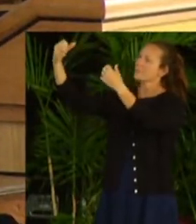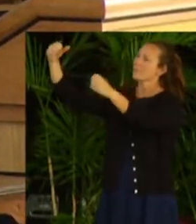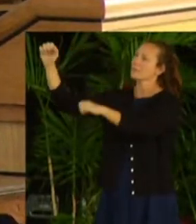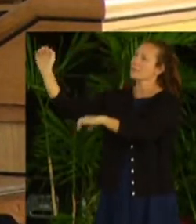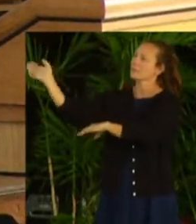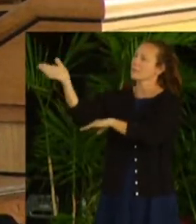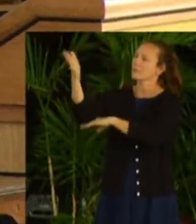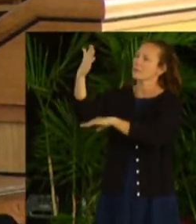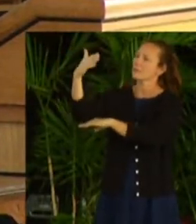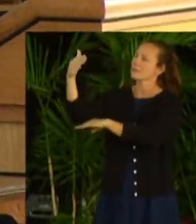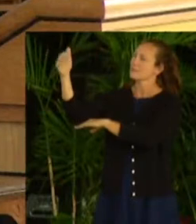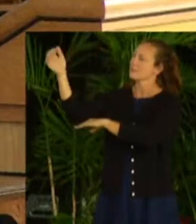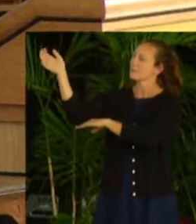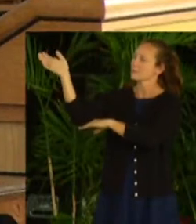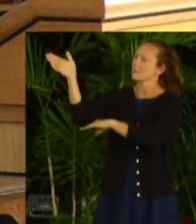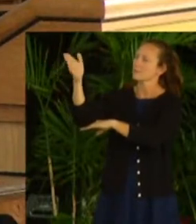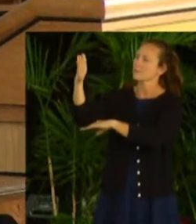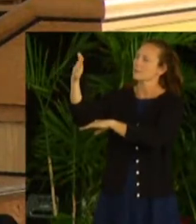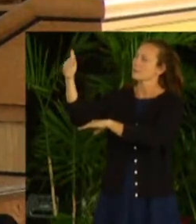gallantly